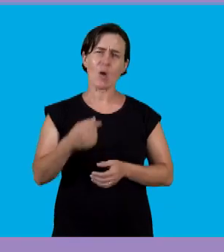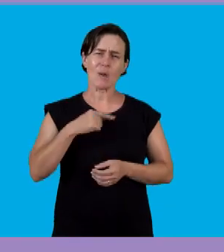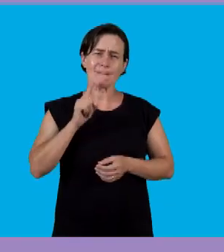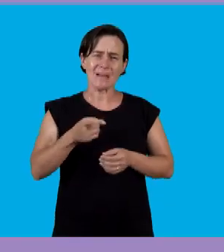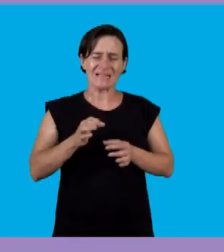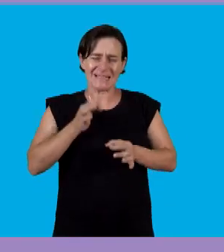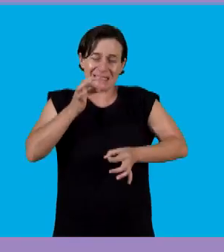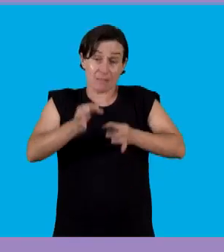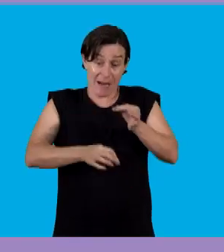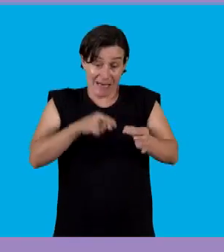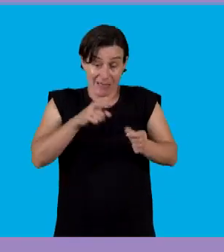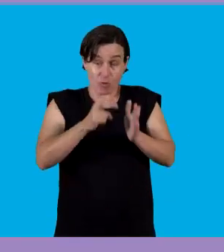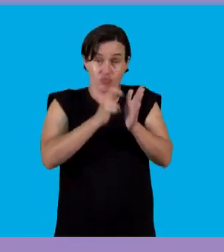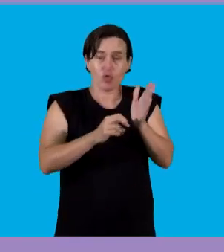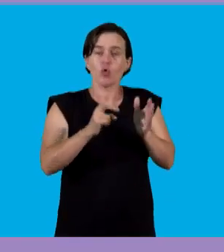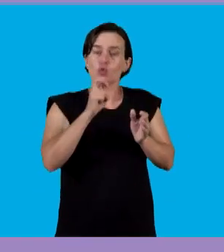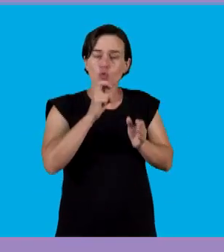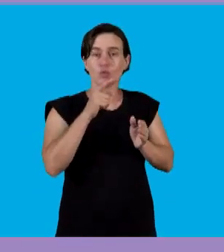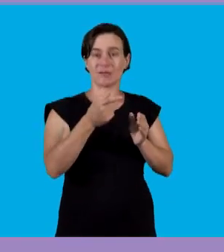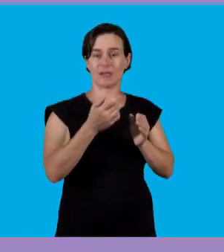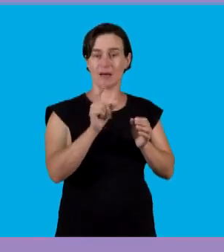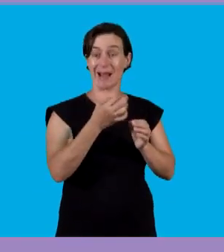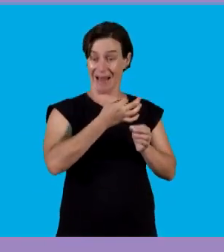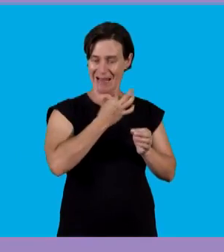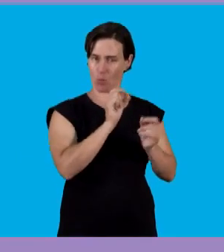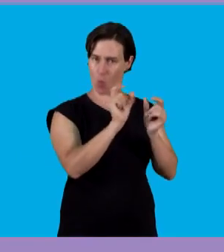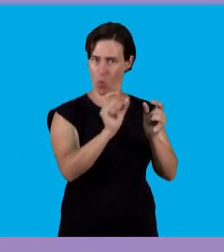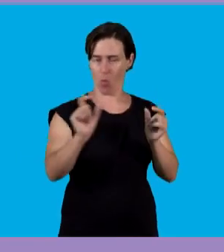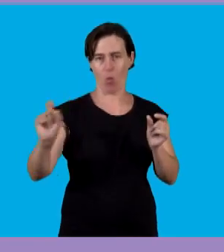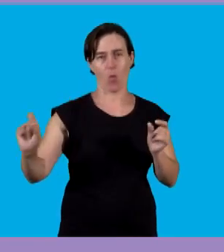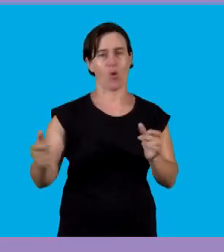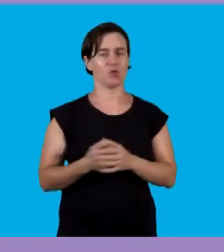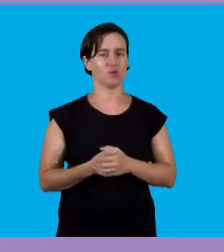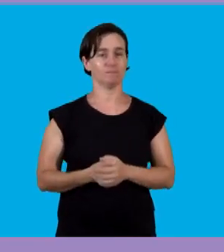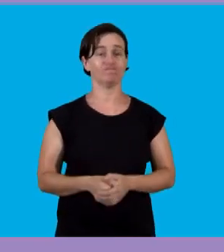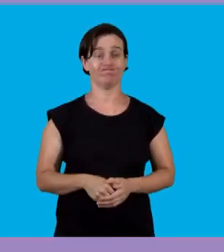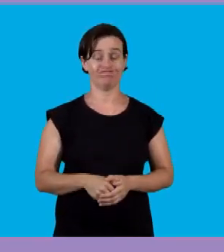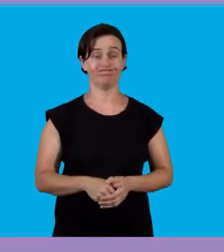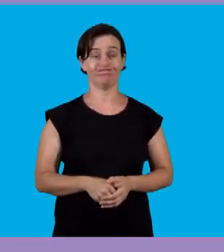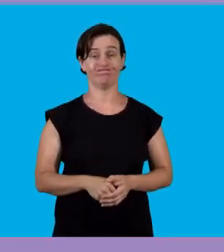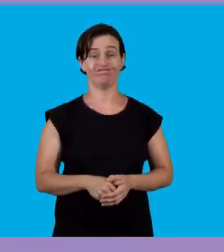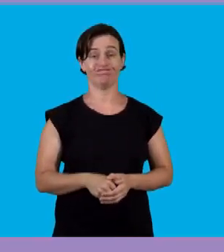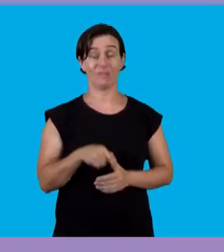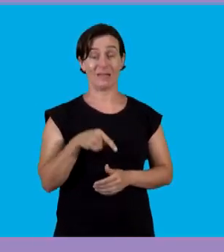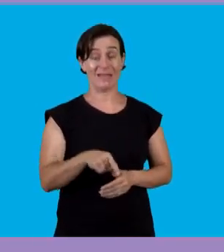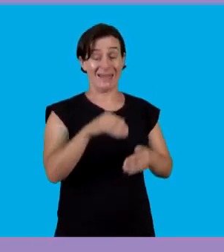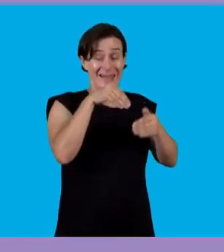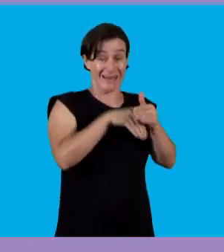this rule in words? So when we describe this rule in words, we can see that the input